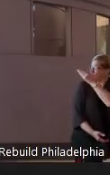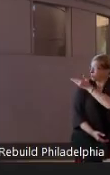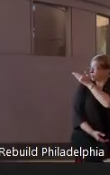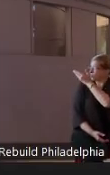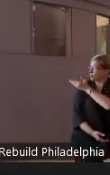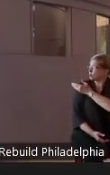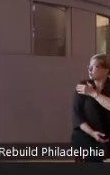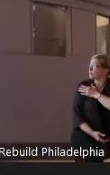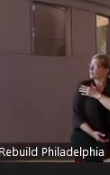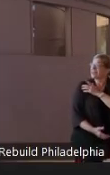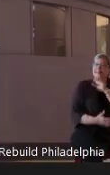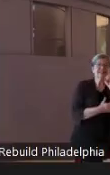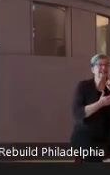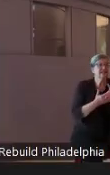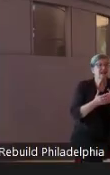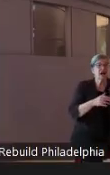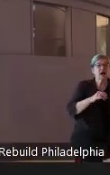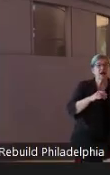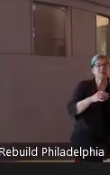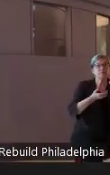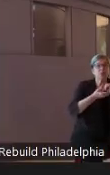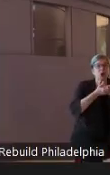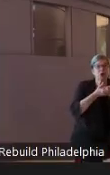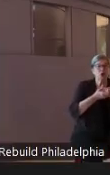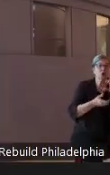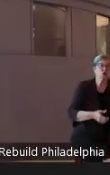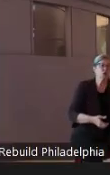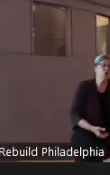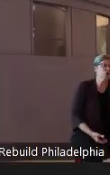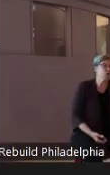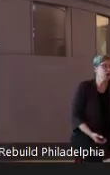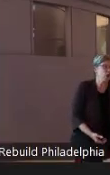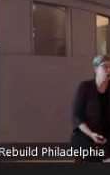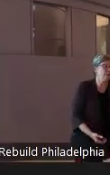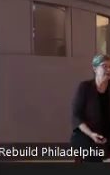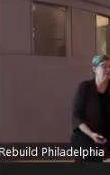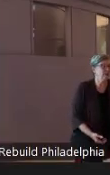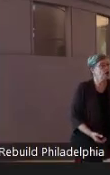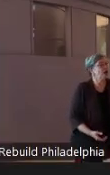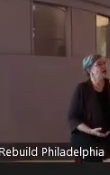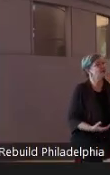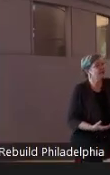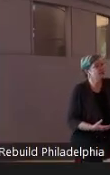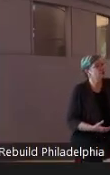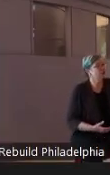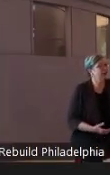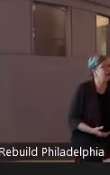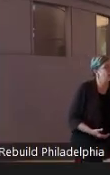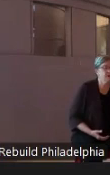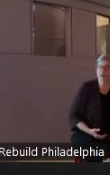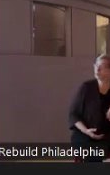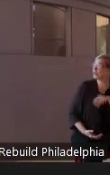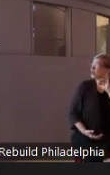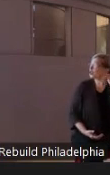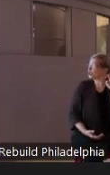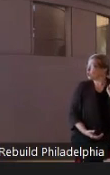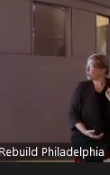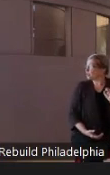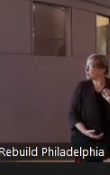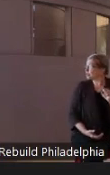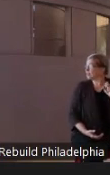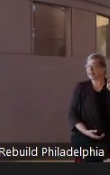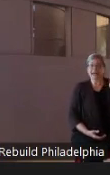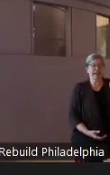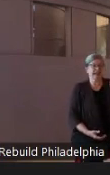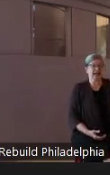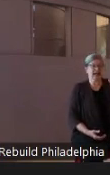Our design partners, Studio Pacifica. Thank you, Karen Breitmeyer, Joyce Klontz, Kay